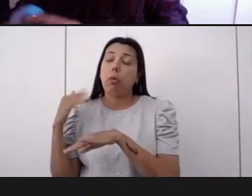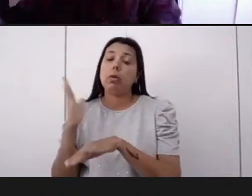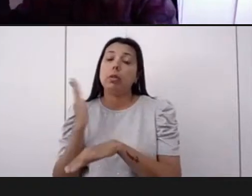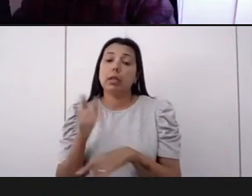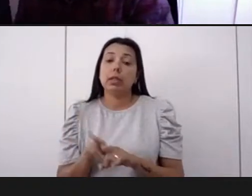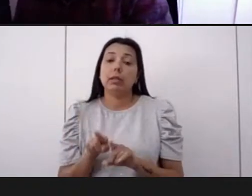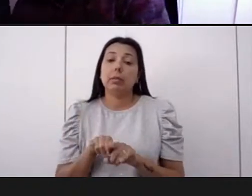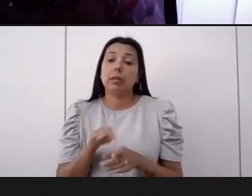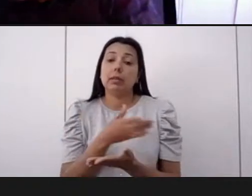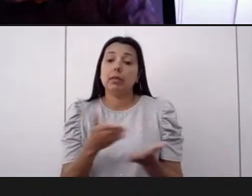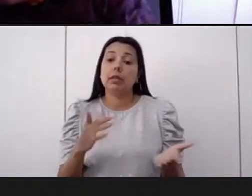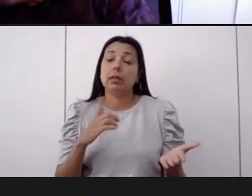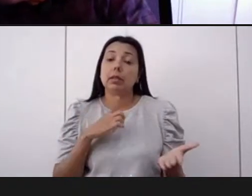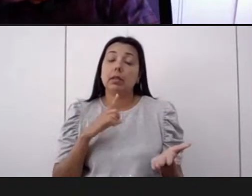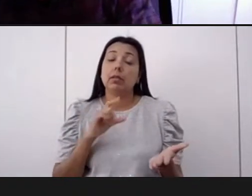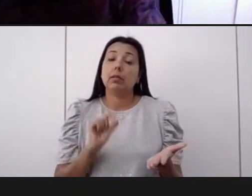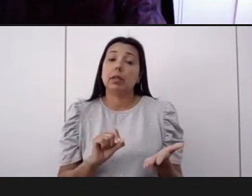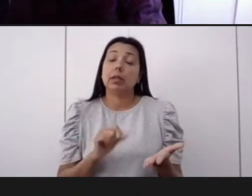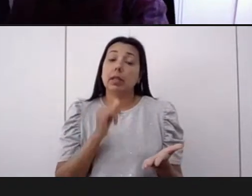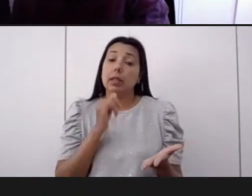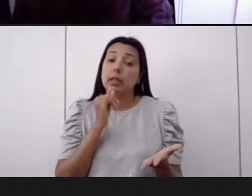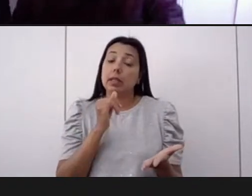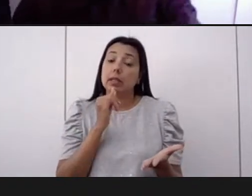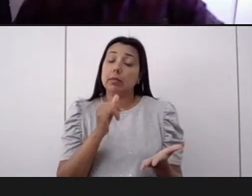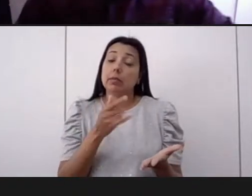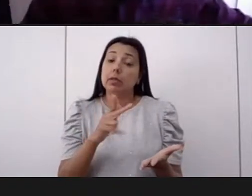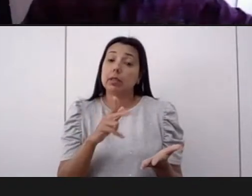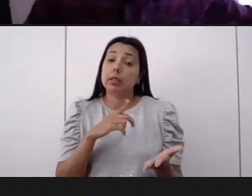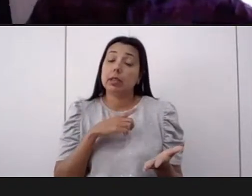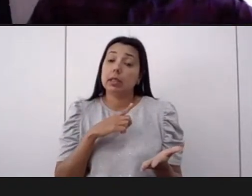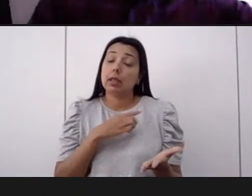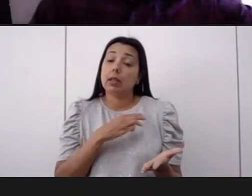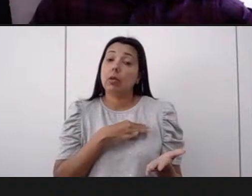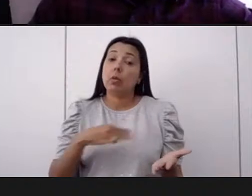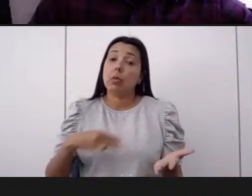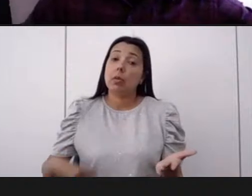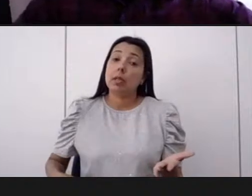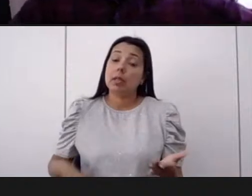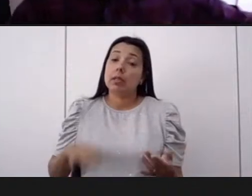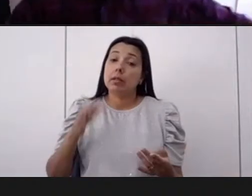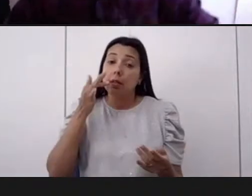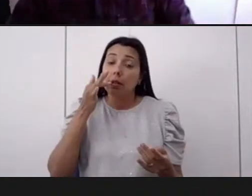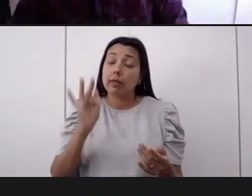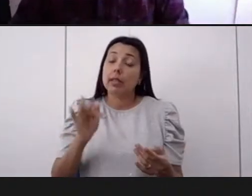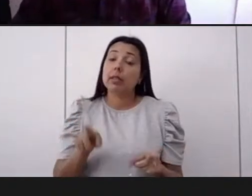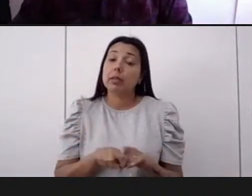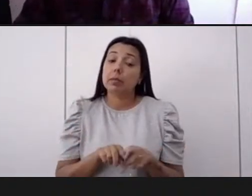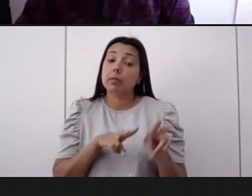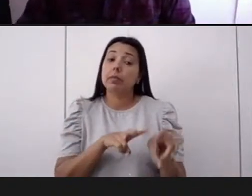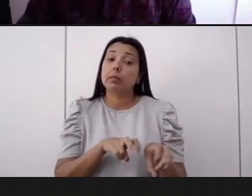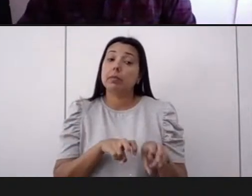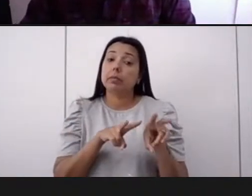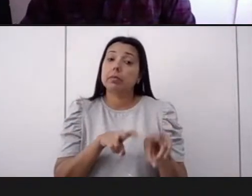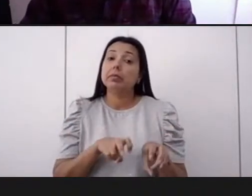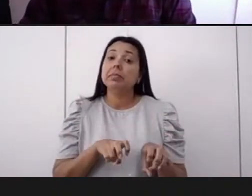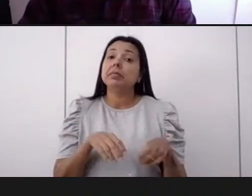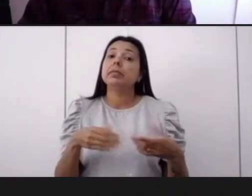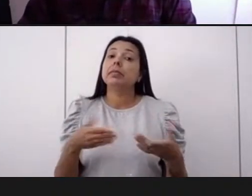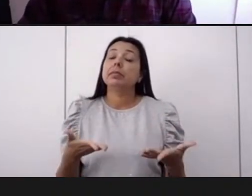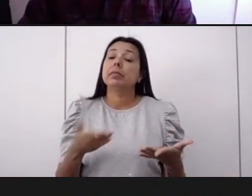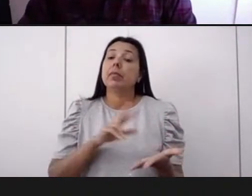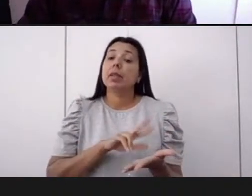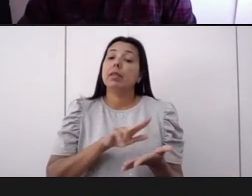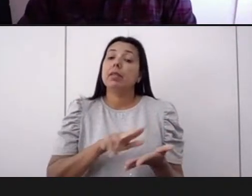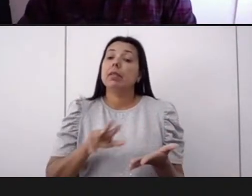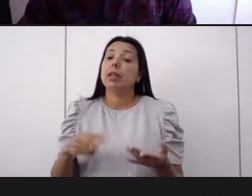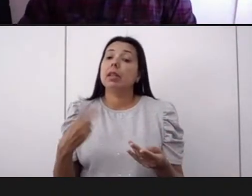for instance, as a French, the Minister of Agriculture has for many times has been